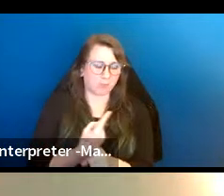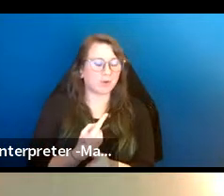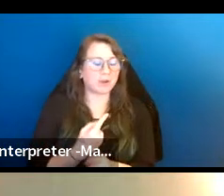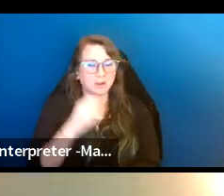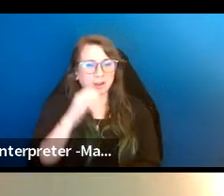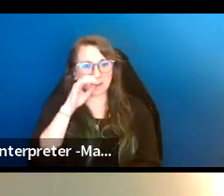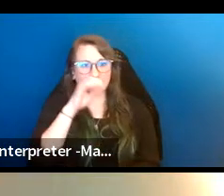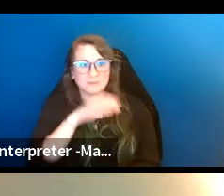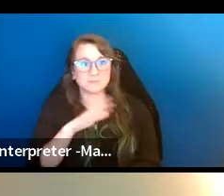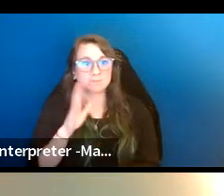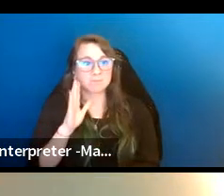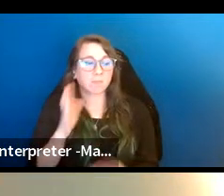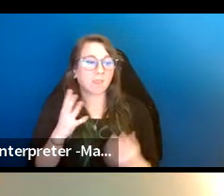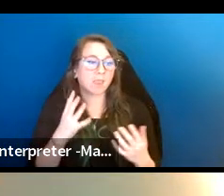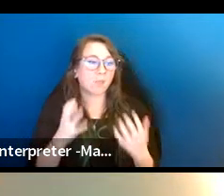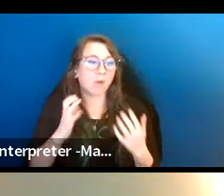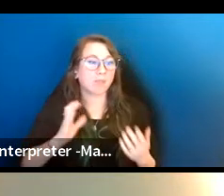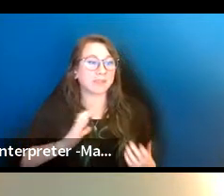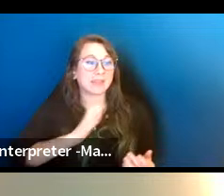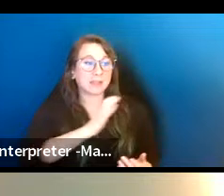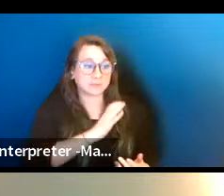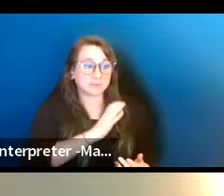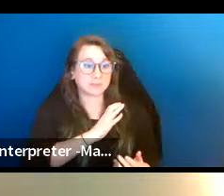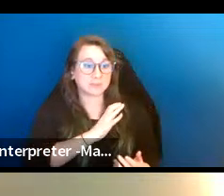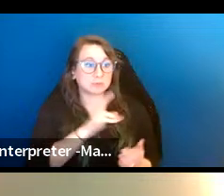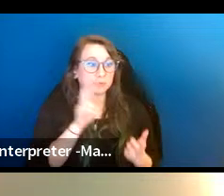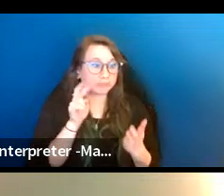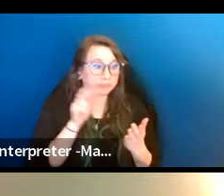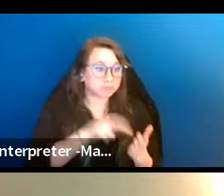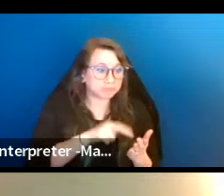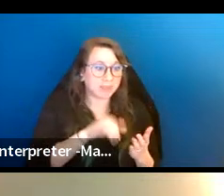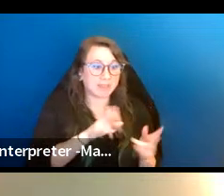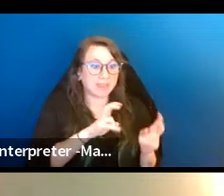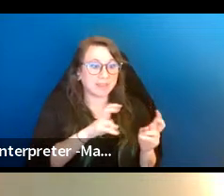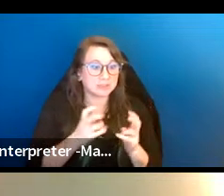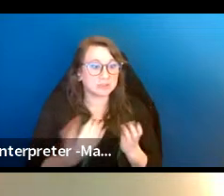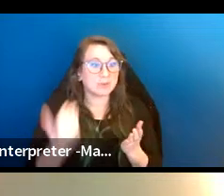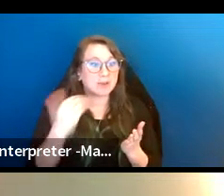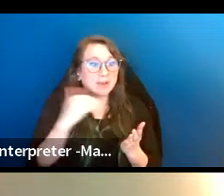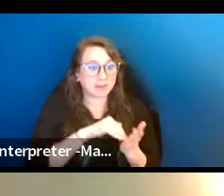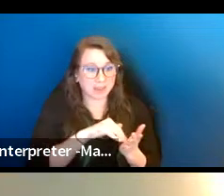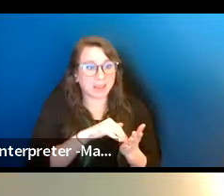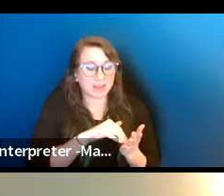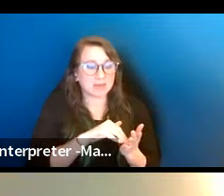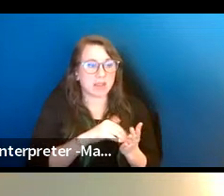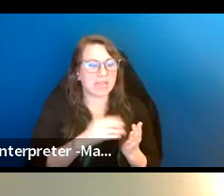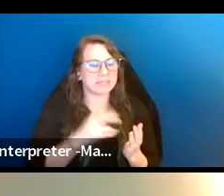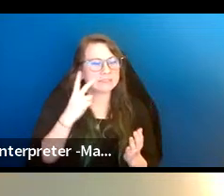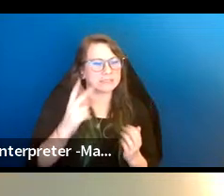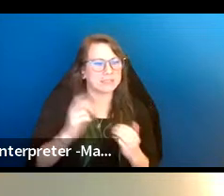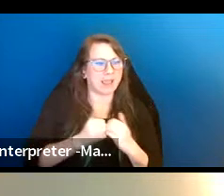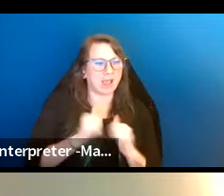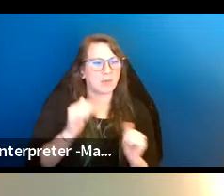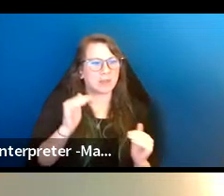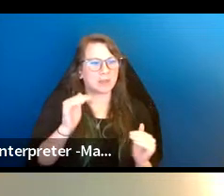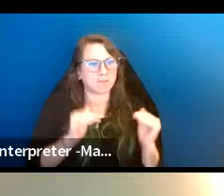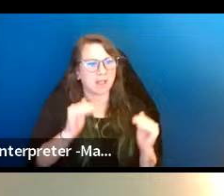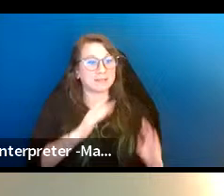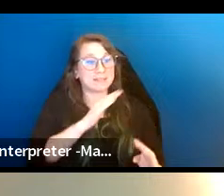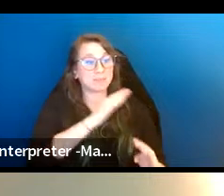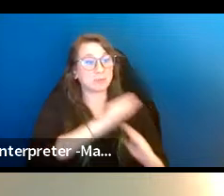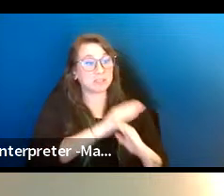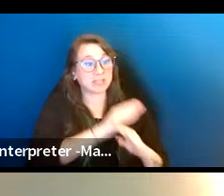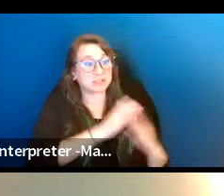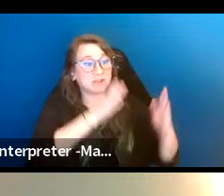like the council member to revisit that issue and look at ways that you can balance the protections of a